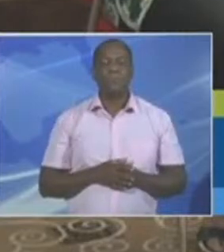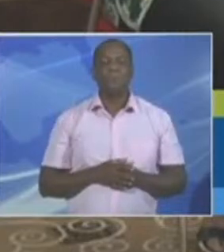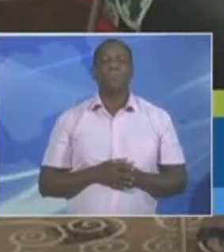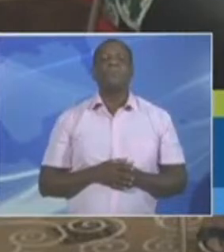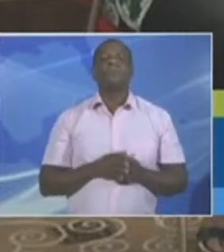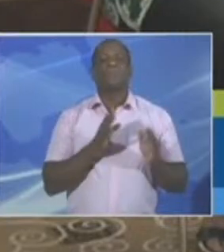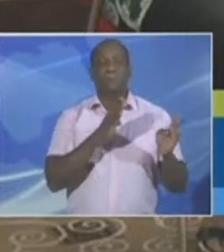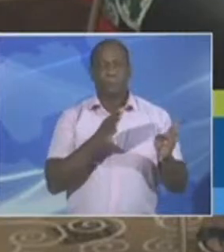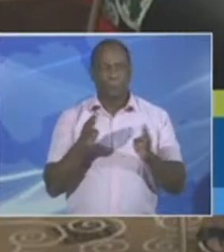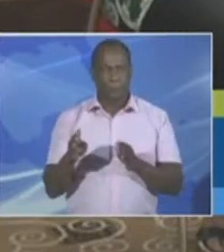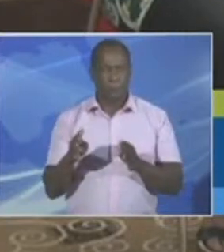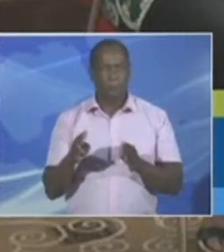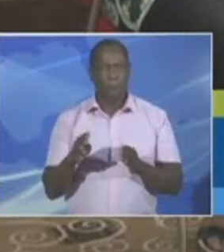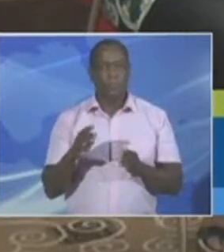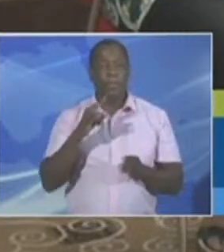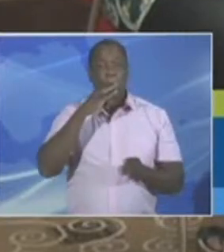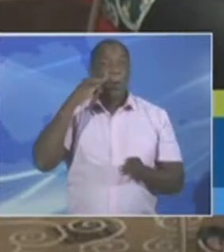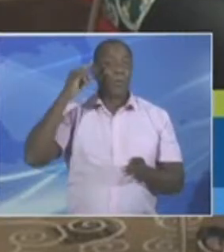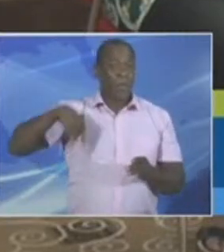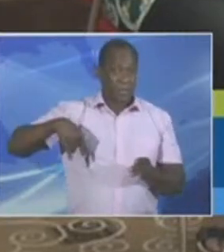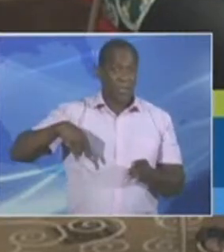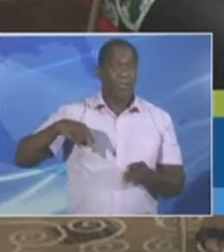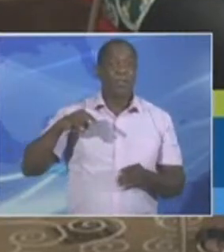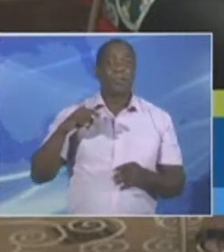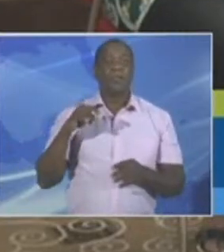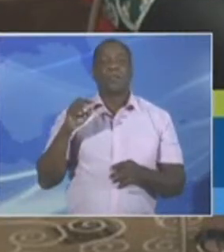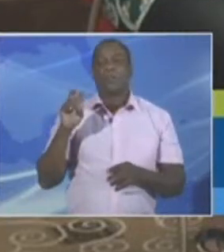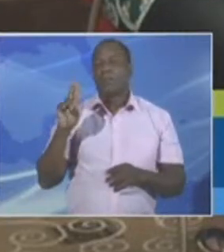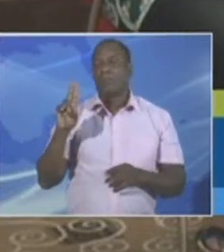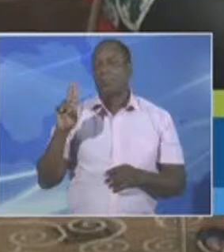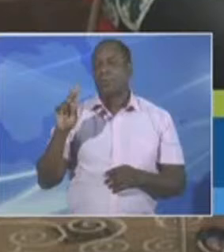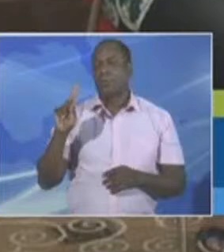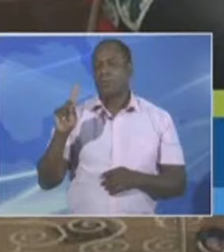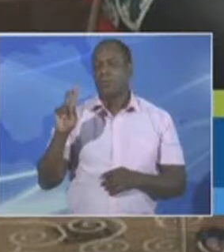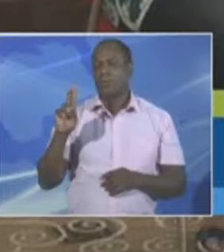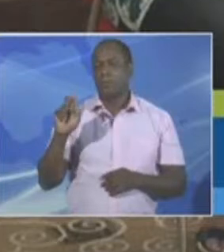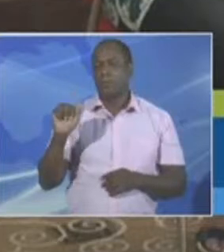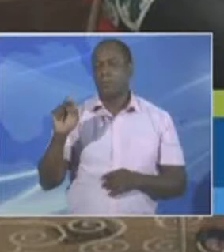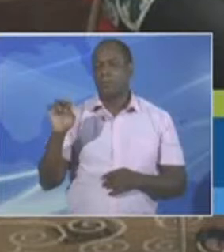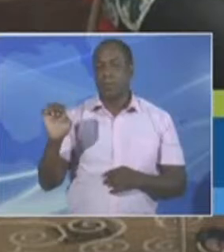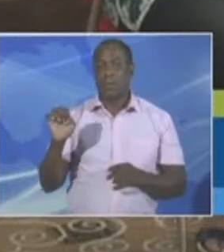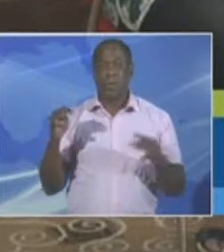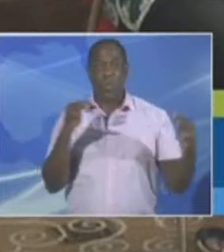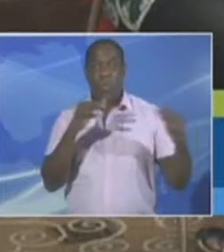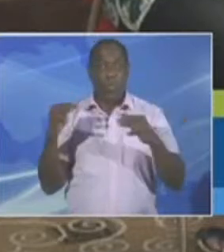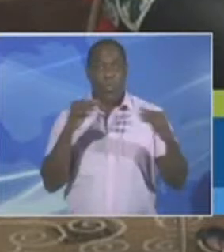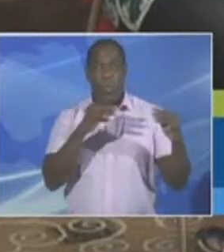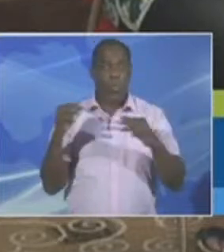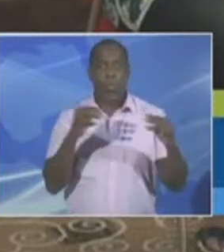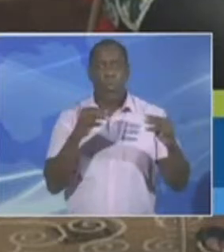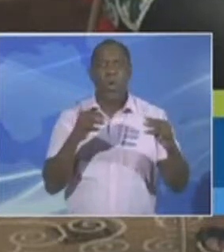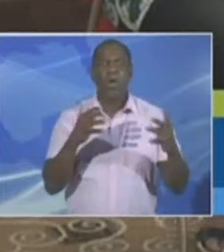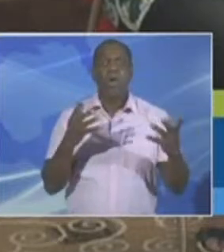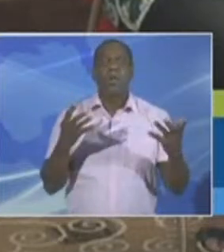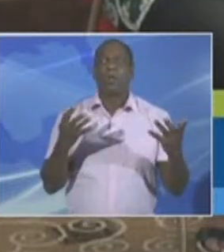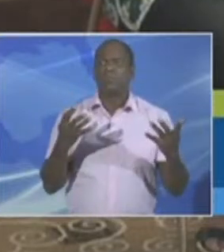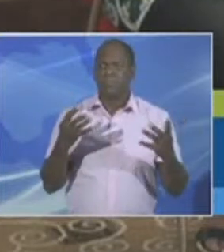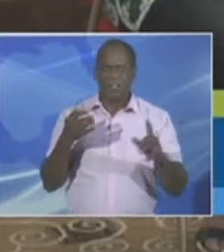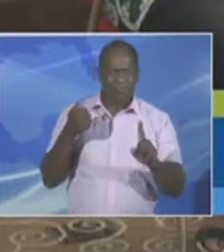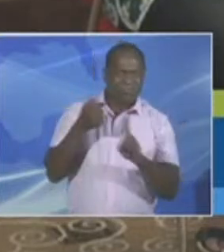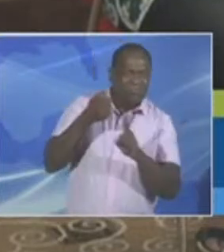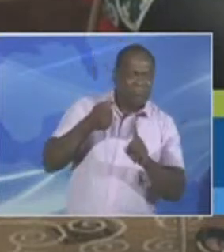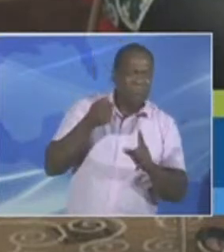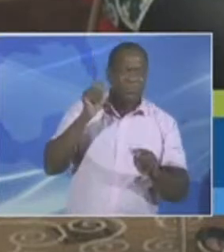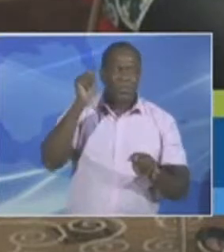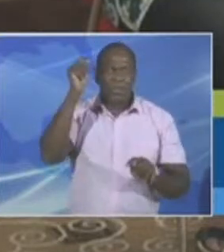and its impact on trade internationally, have you had any projections on our supplies for basic items like flour, cooking oil,